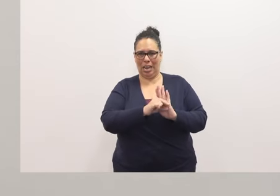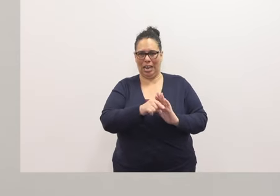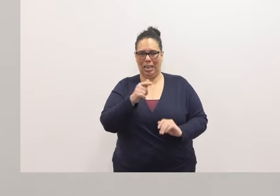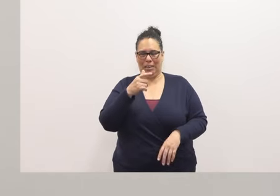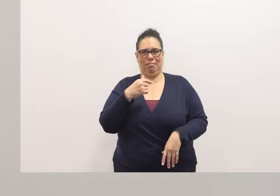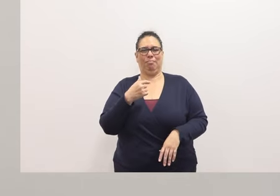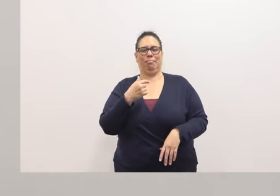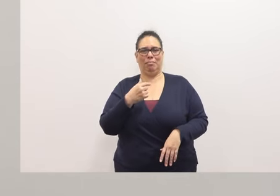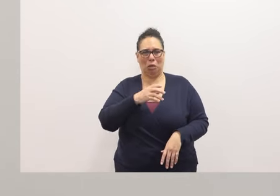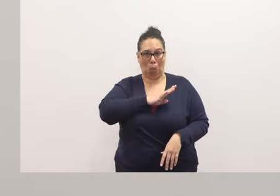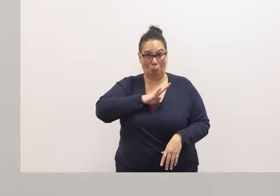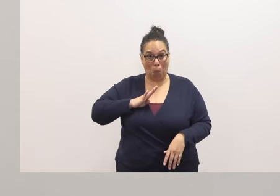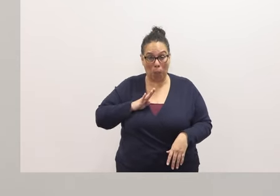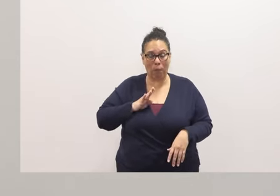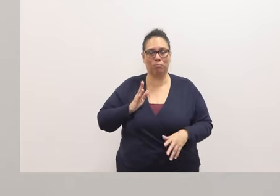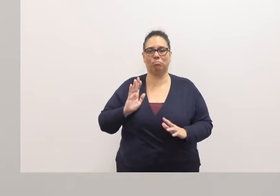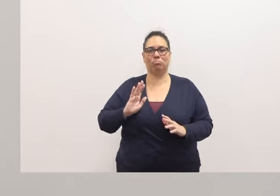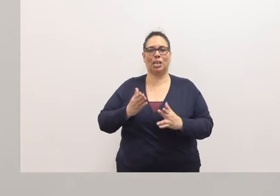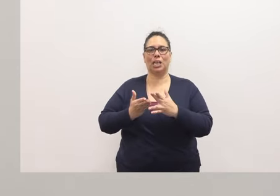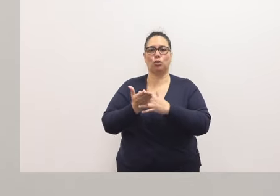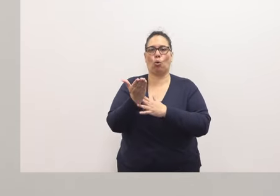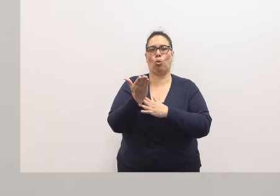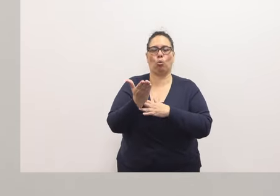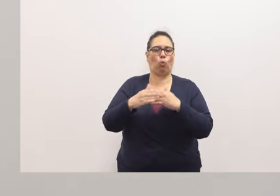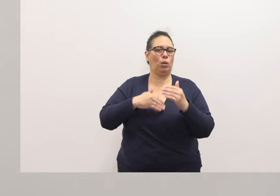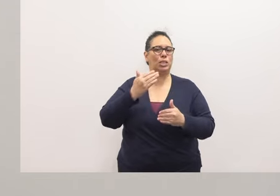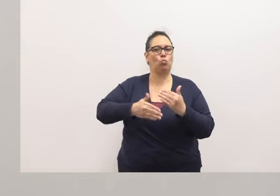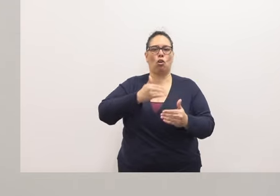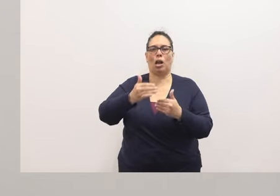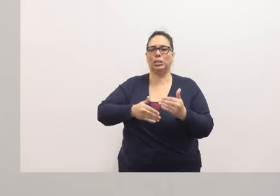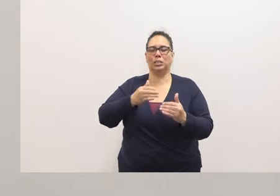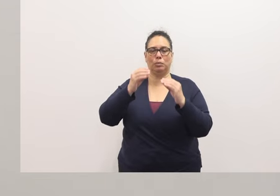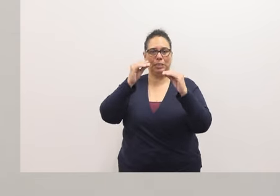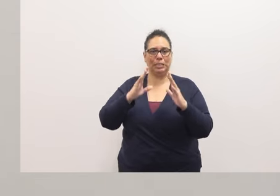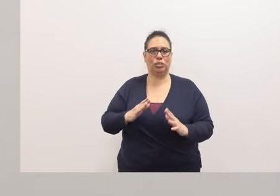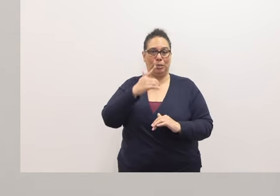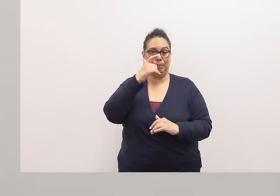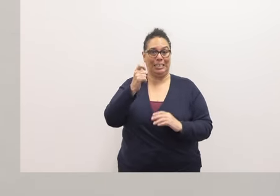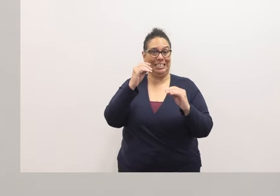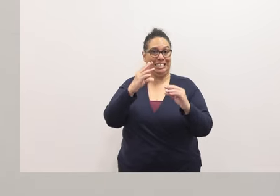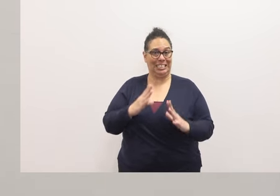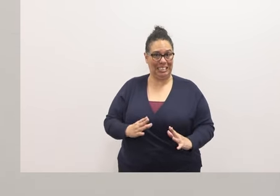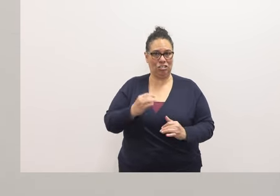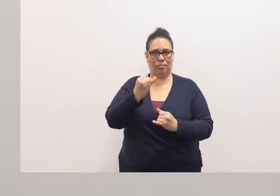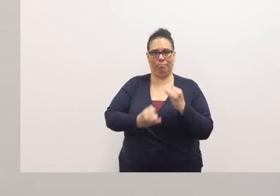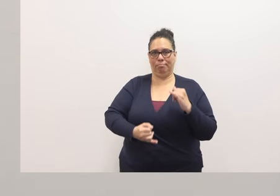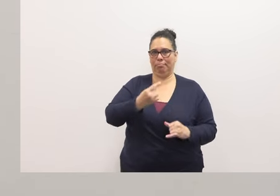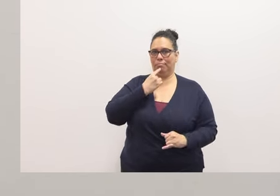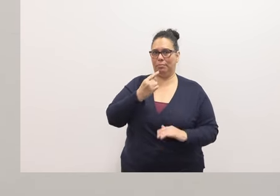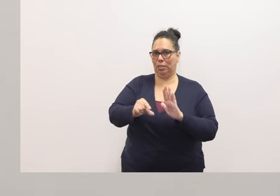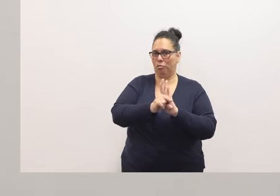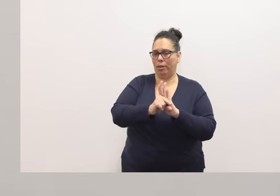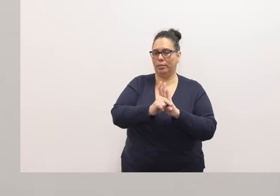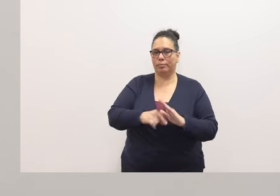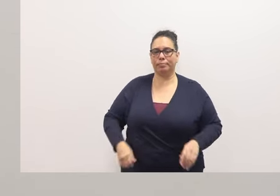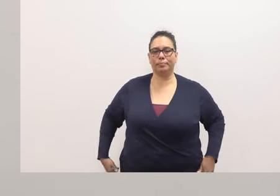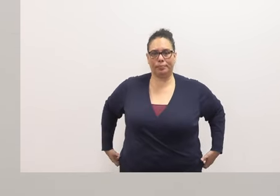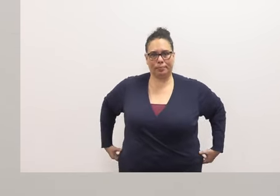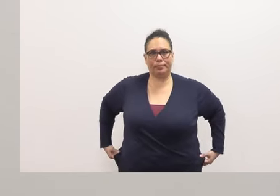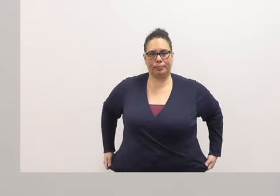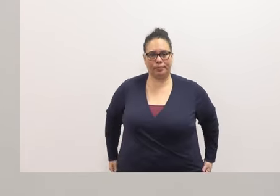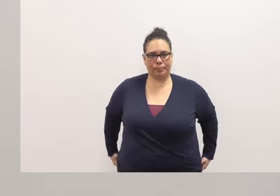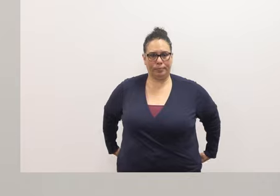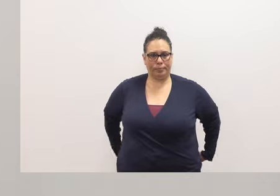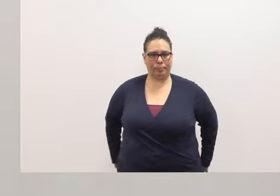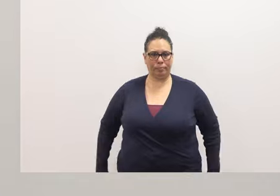able to change a grade, has to go through at least a process with the teacher, because the teacher should be the one who's making the final grade. Absolutely, but I